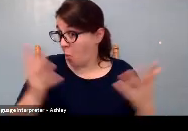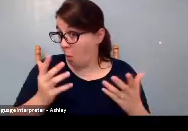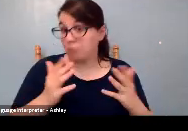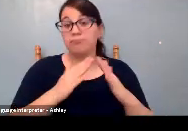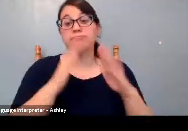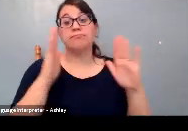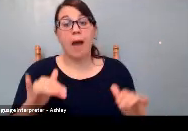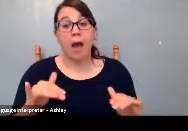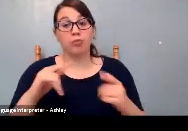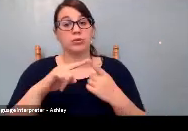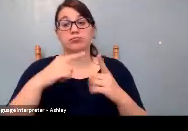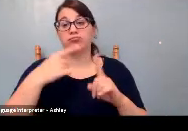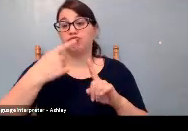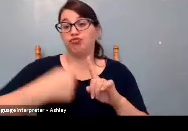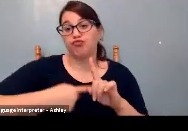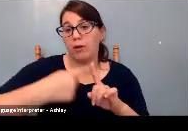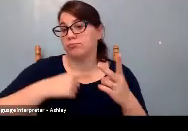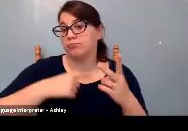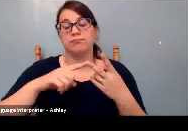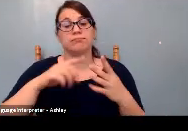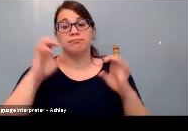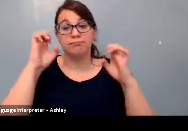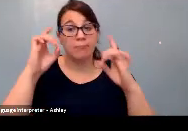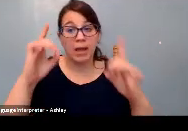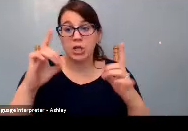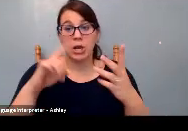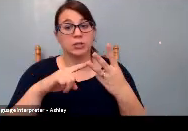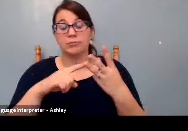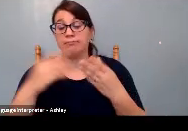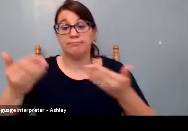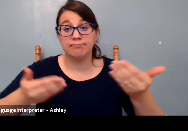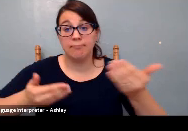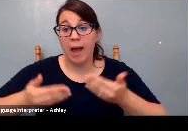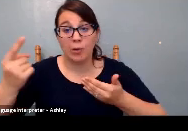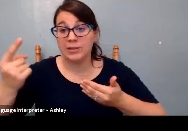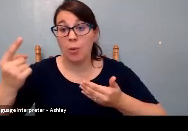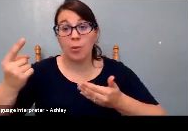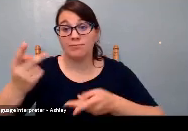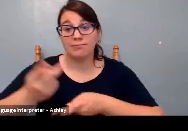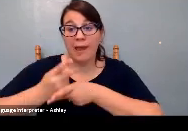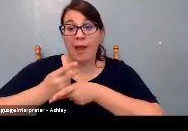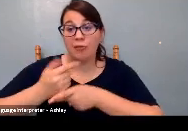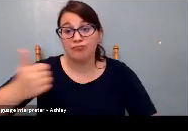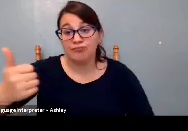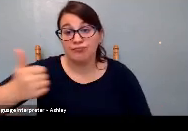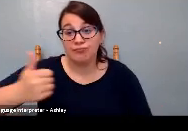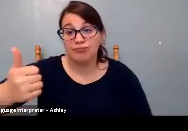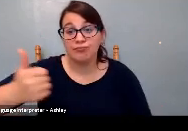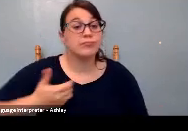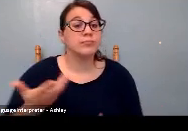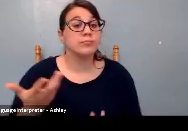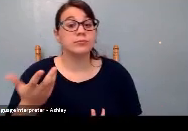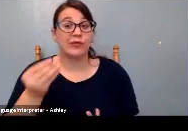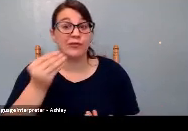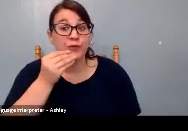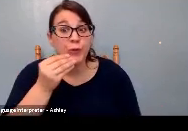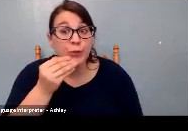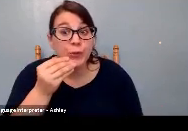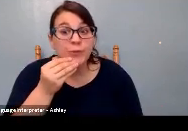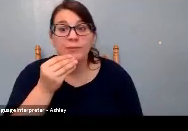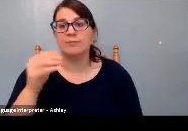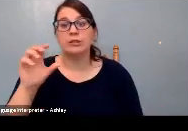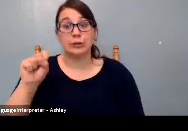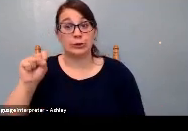rent, education, hiring a caregiver to help with transportation, food that was actually clarified by